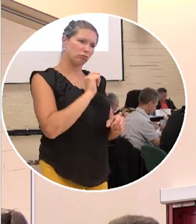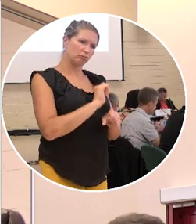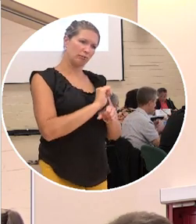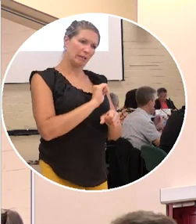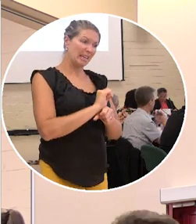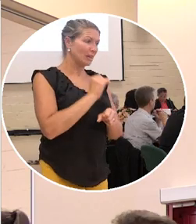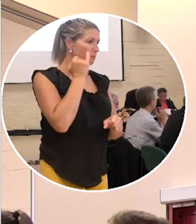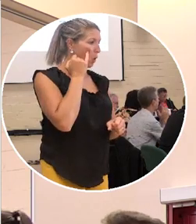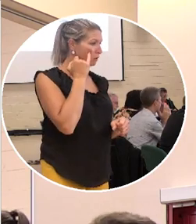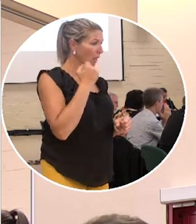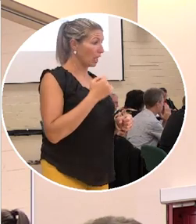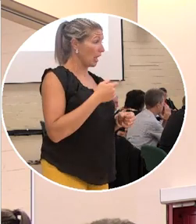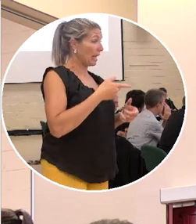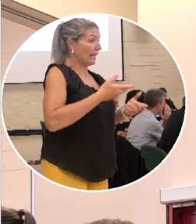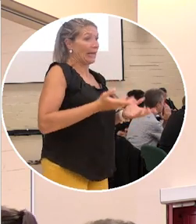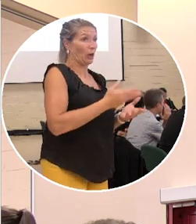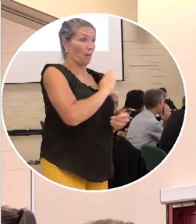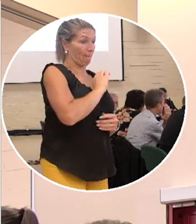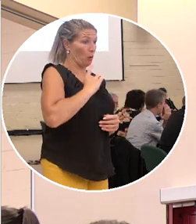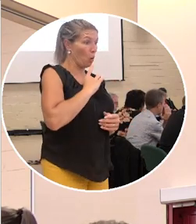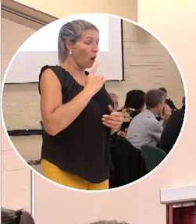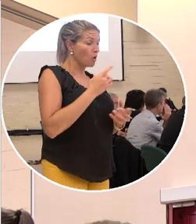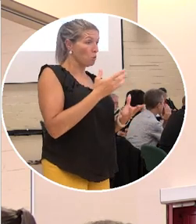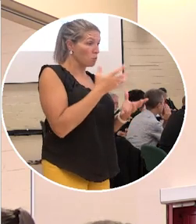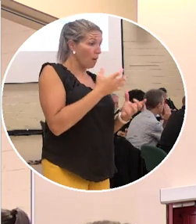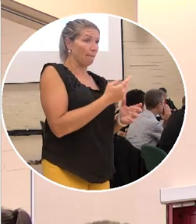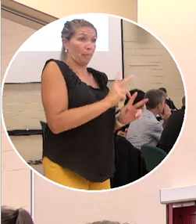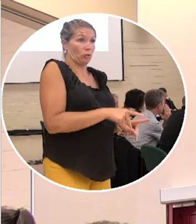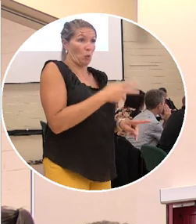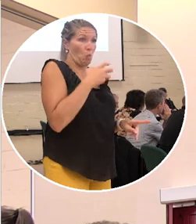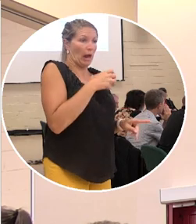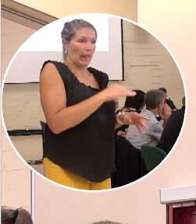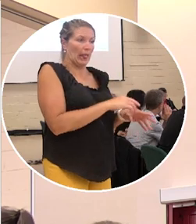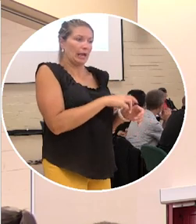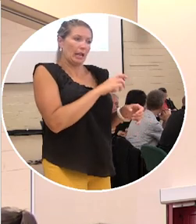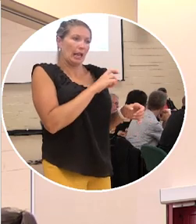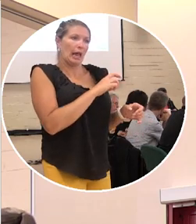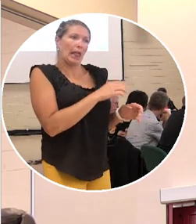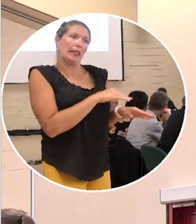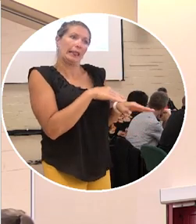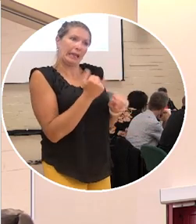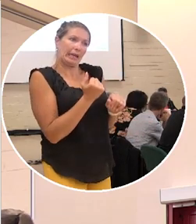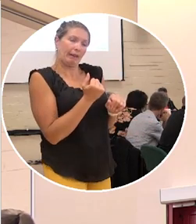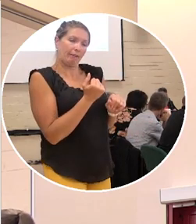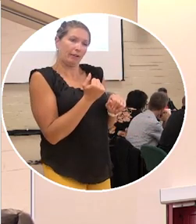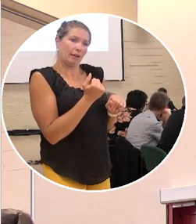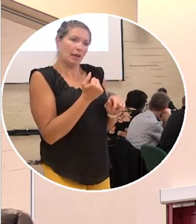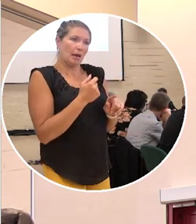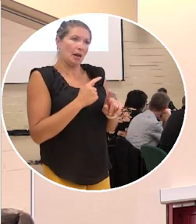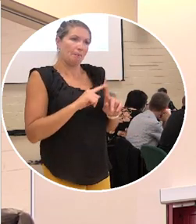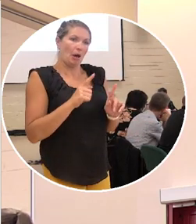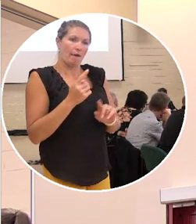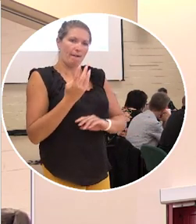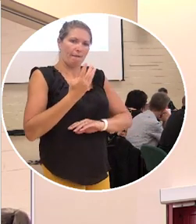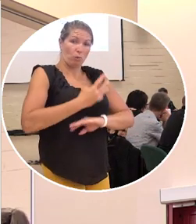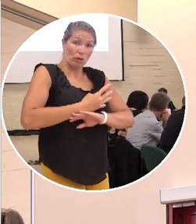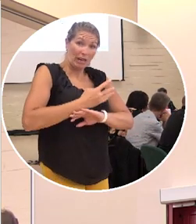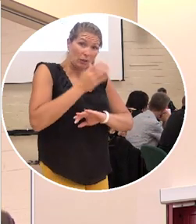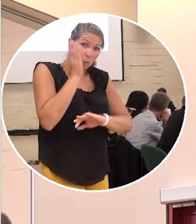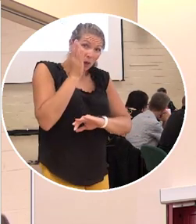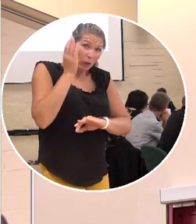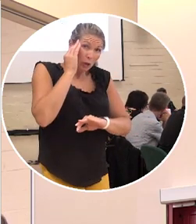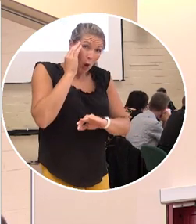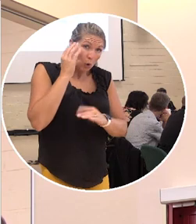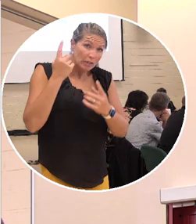a trustee declares their intent to seek a nomination and knows within 4 days whether or not they are successful?